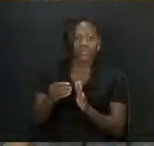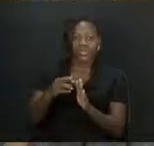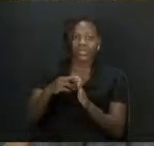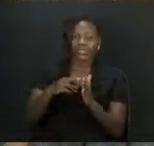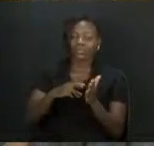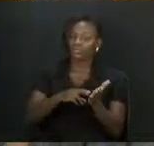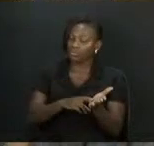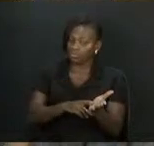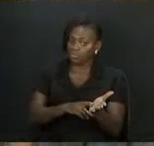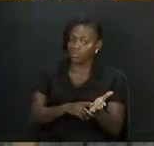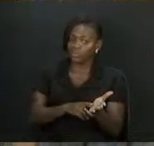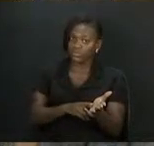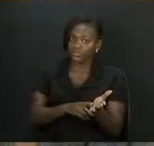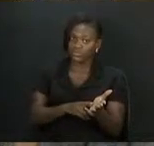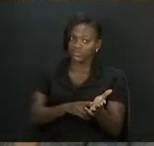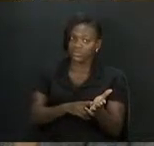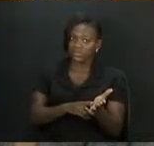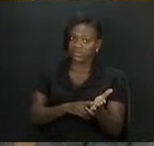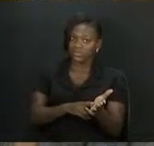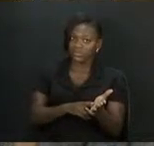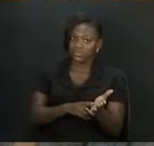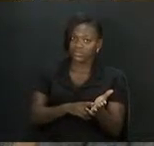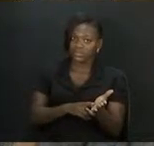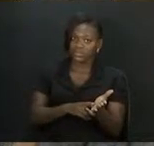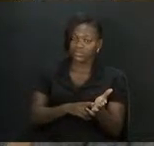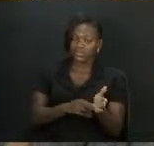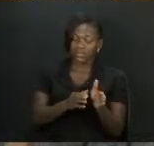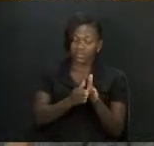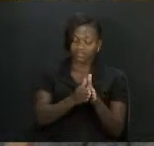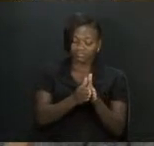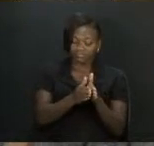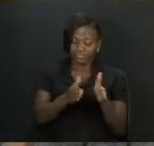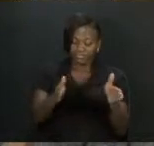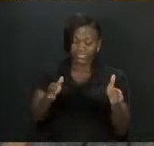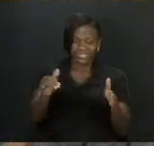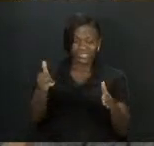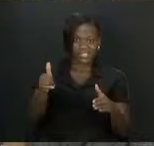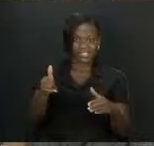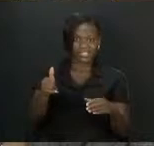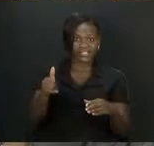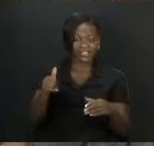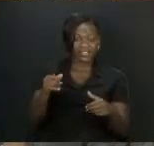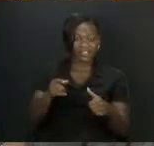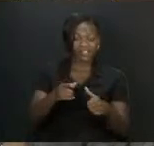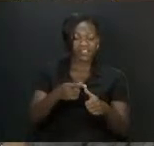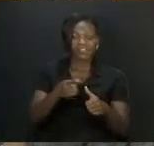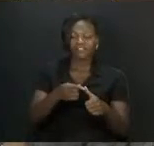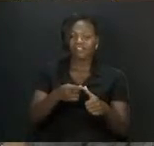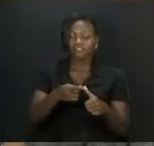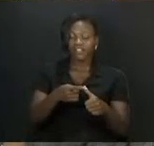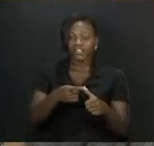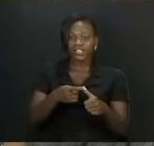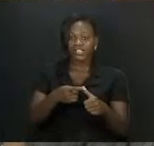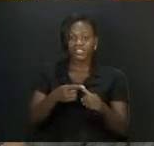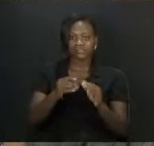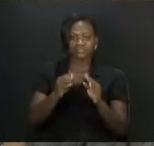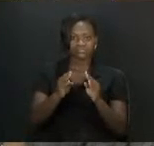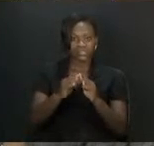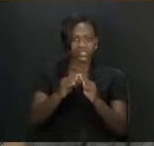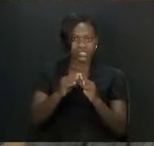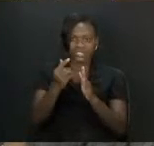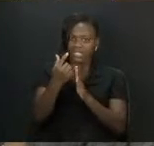the House within the first 10 sitting days after appointment the list of members